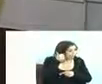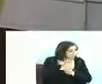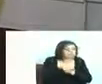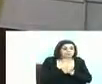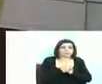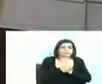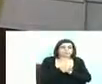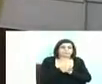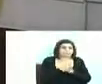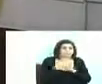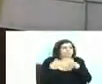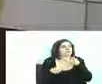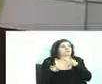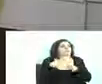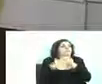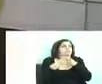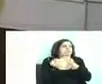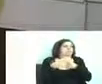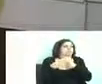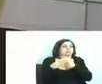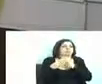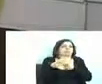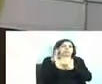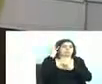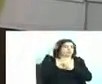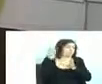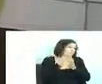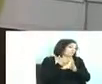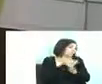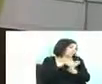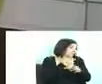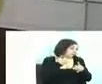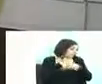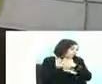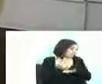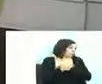that it's a rivalry that goes all the way back to even before they were born.